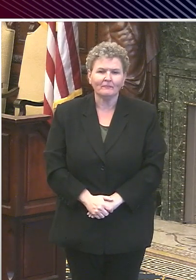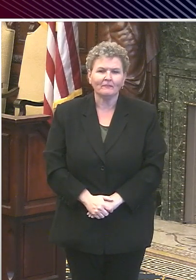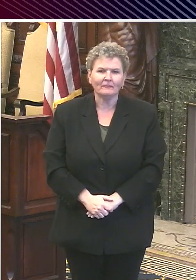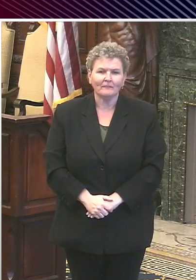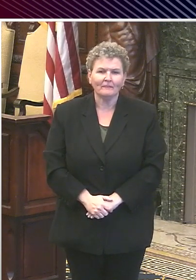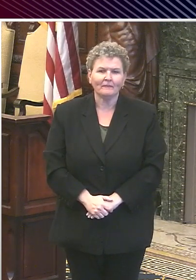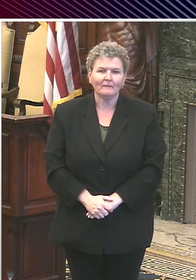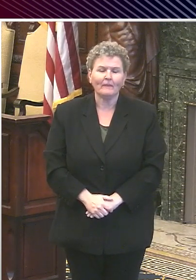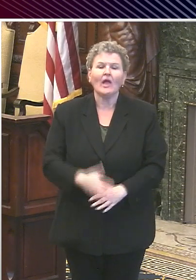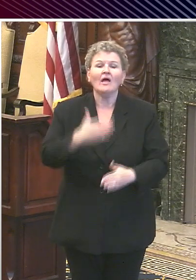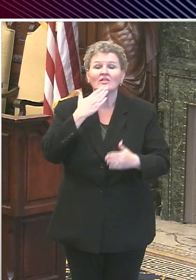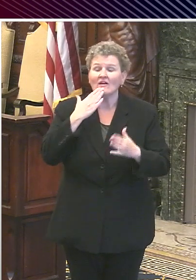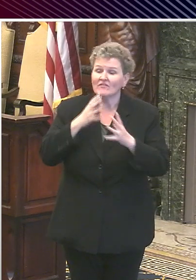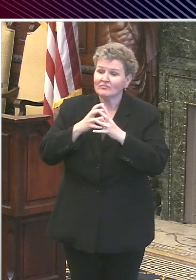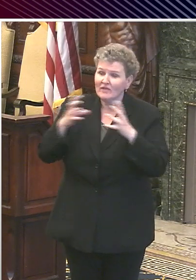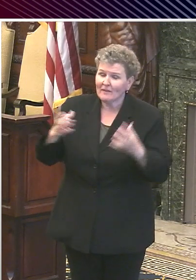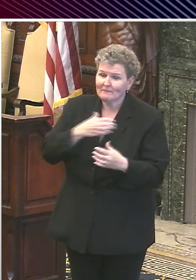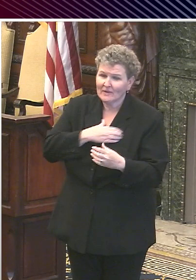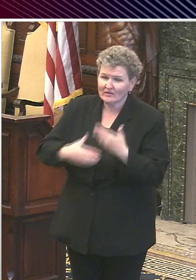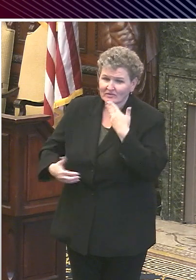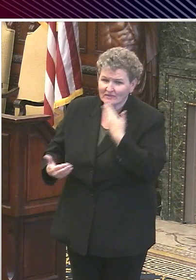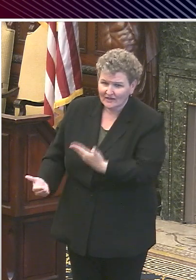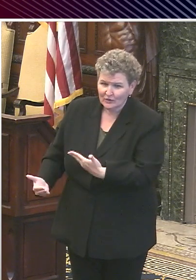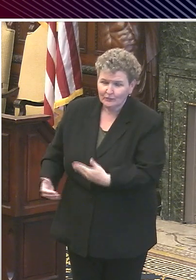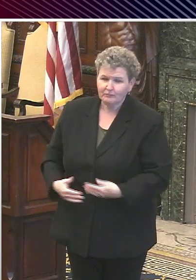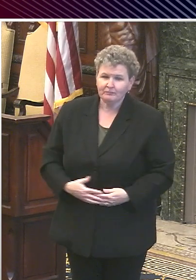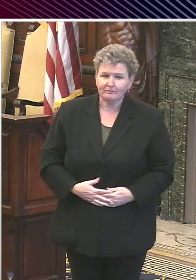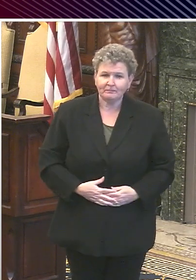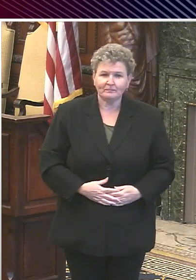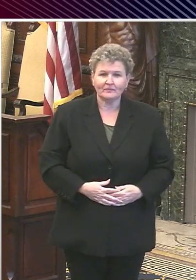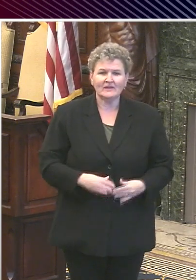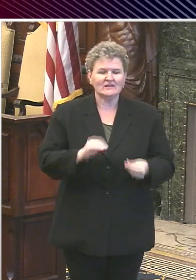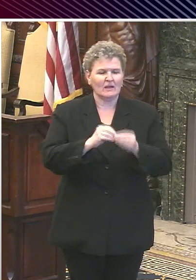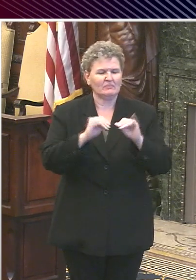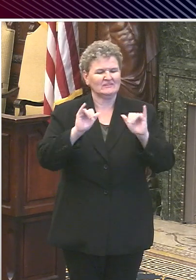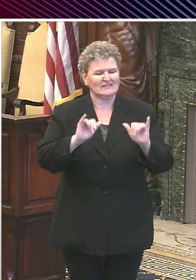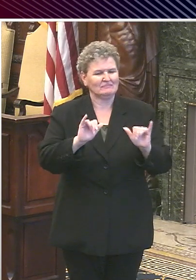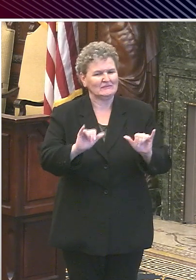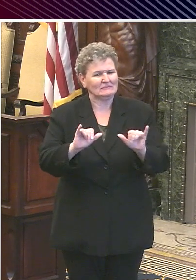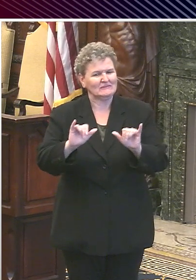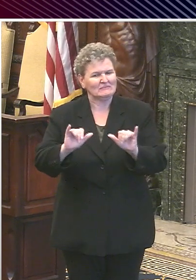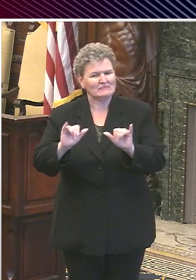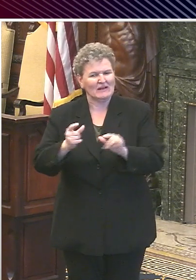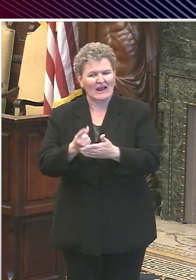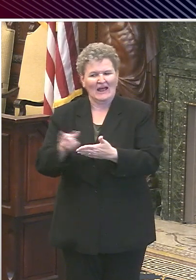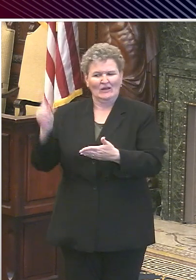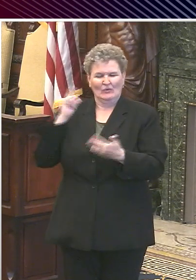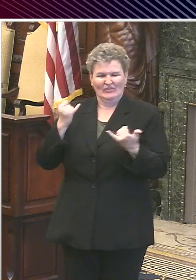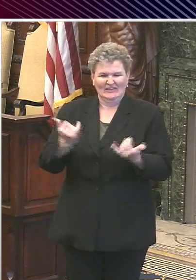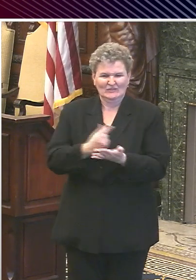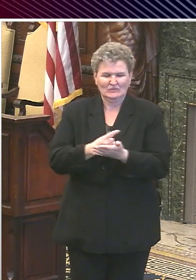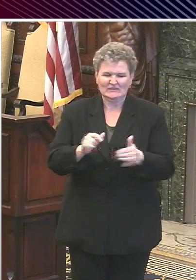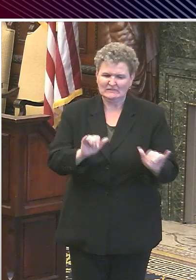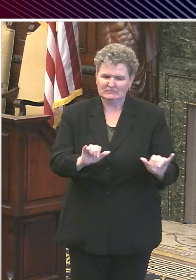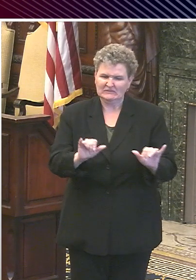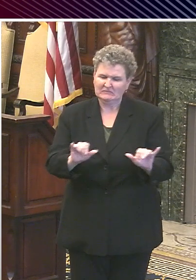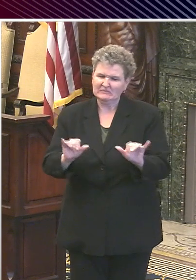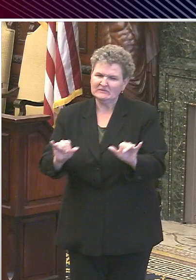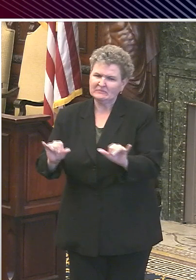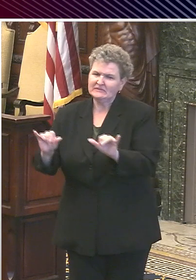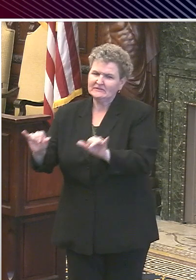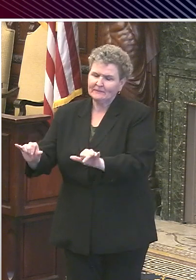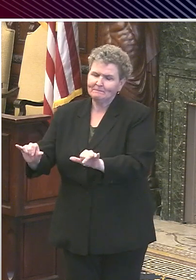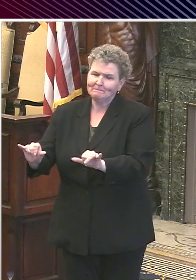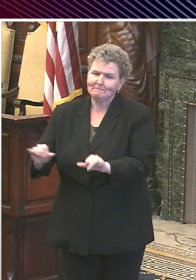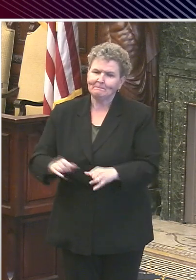Thank you very much, Mayor. We are seeing similar case counts for the coronavirus infection last week compared to the week before, but perhaps some evidence that the outbreak